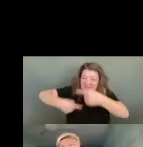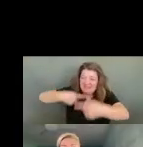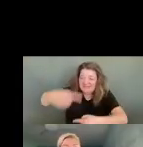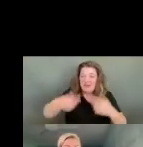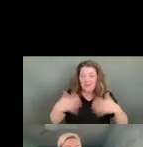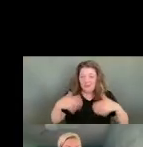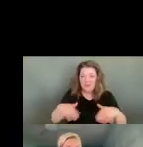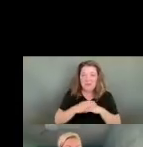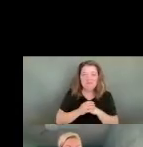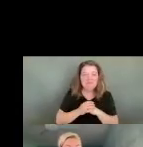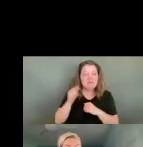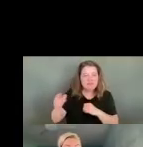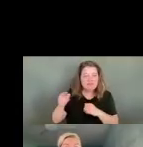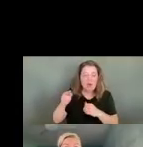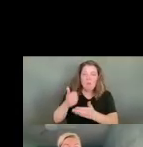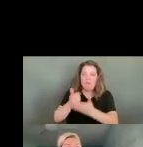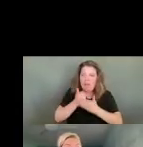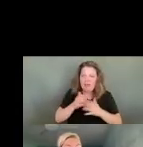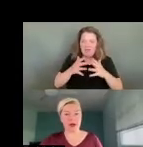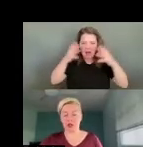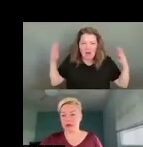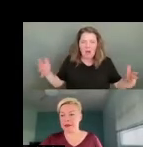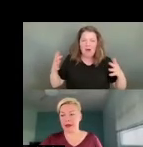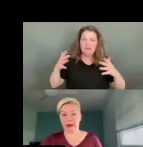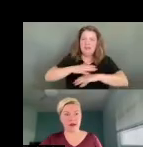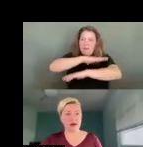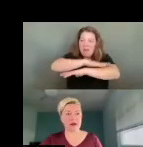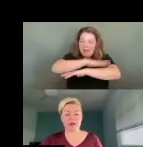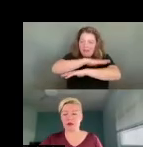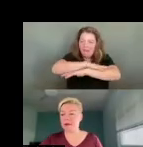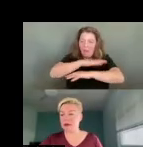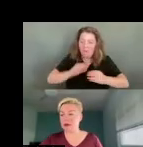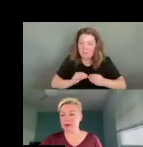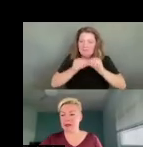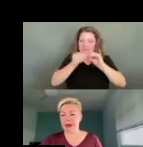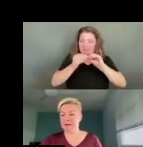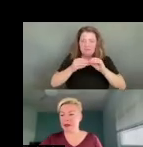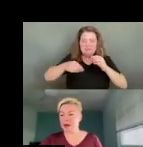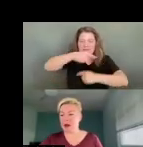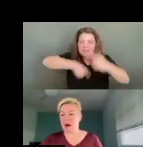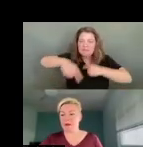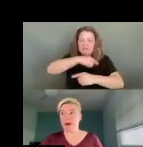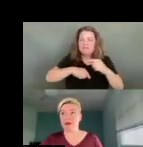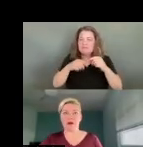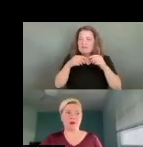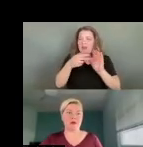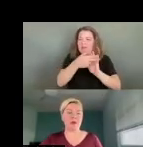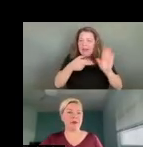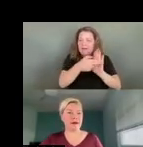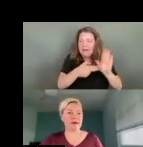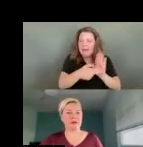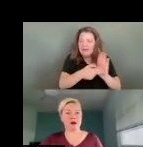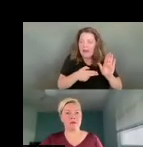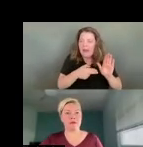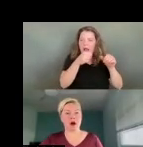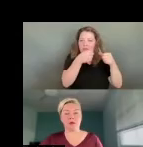so they helped us build the platform for the data collection and tagging that I'll be describing a little bit today. And also, most